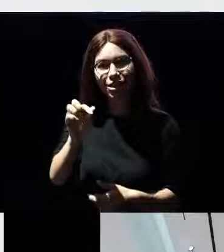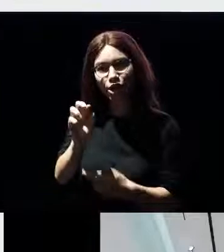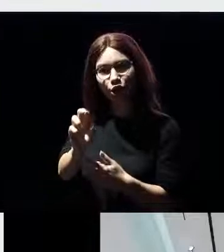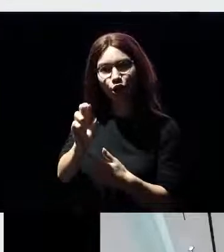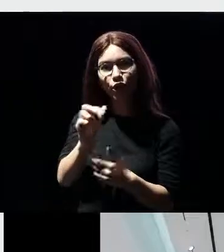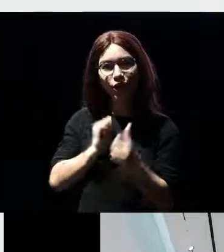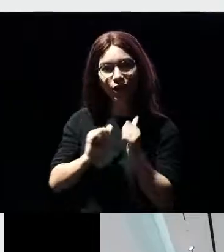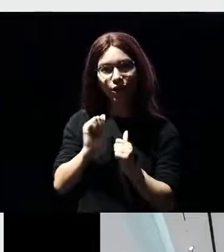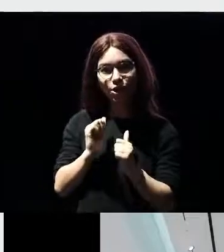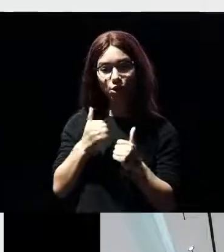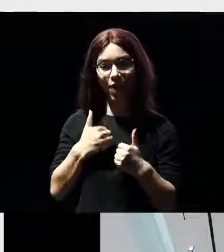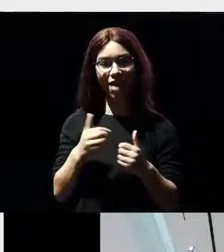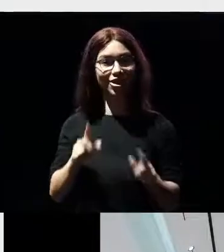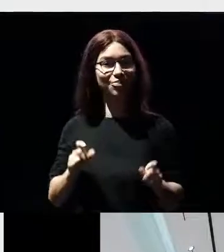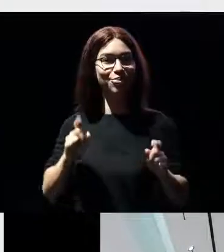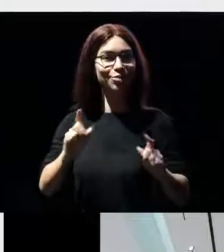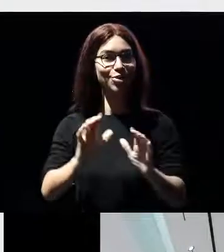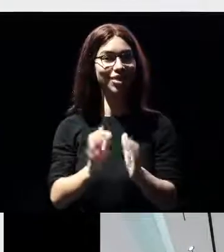classes there.